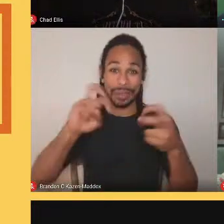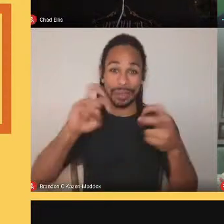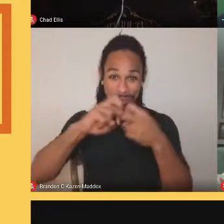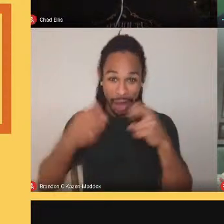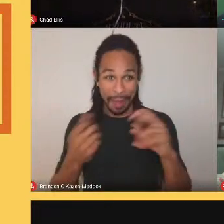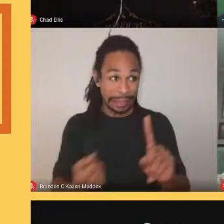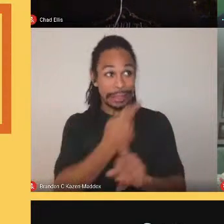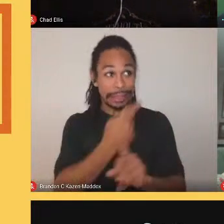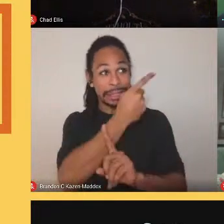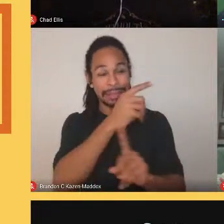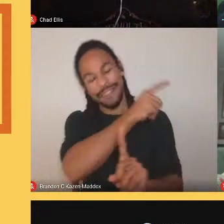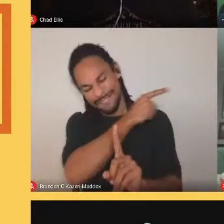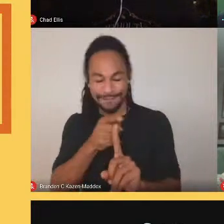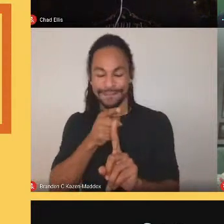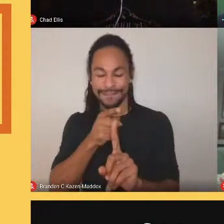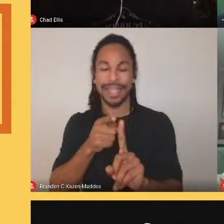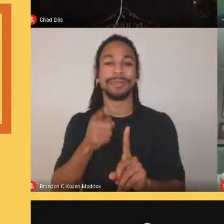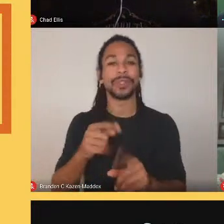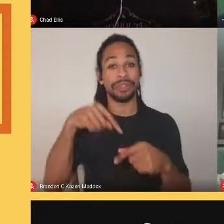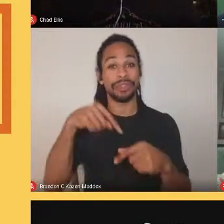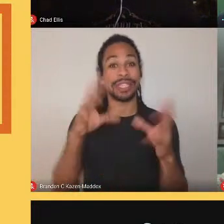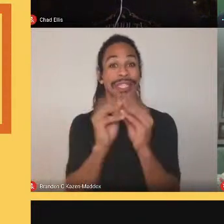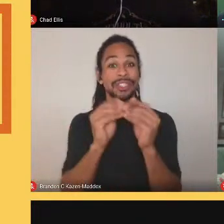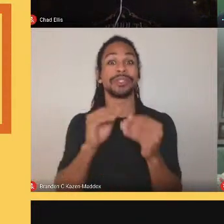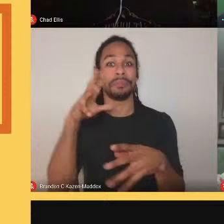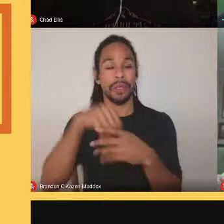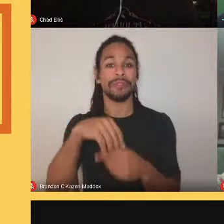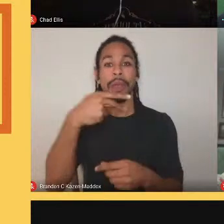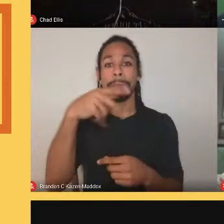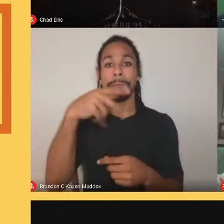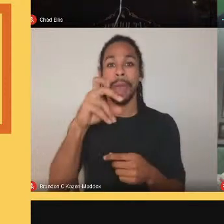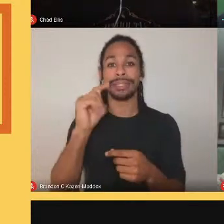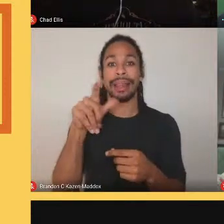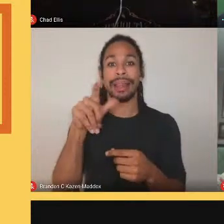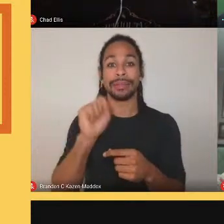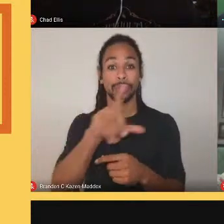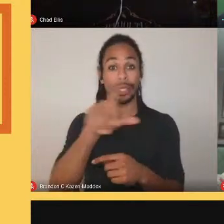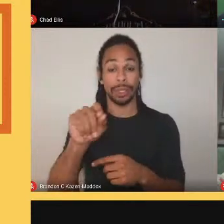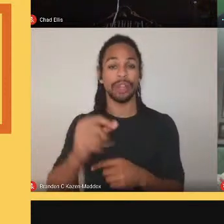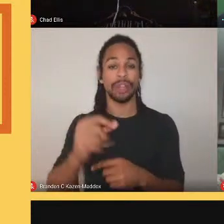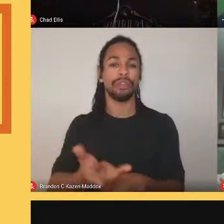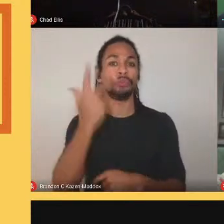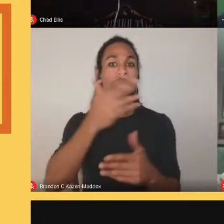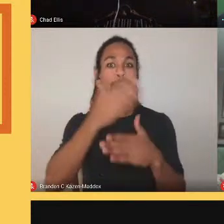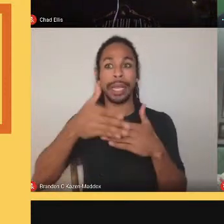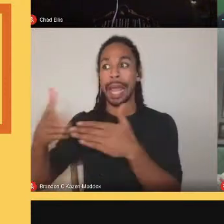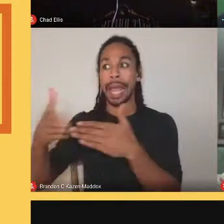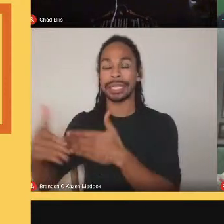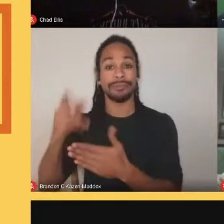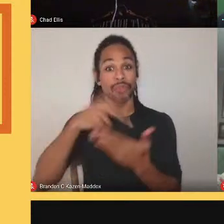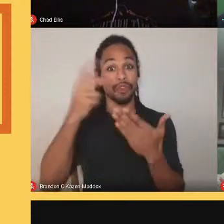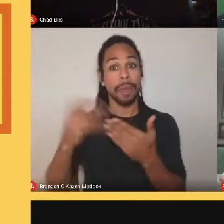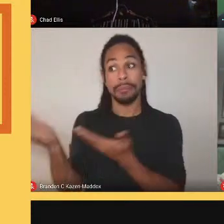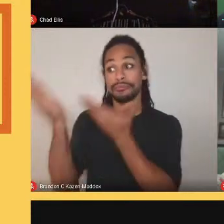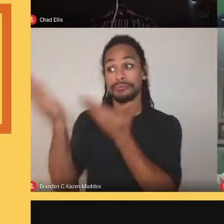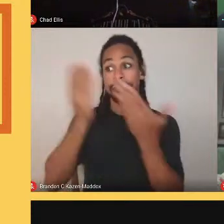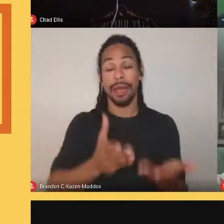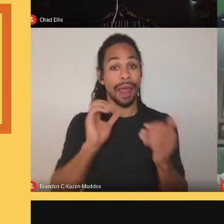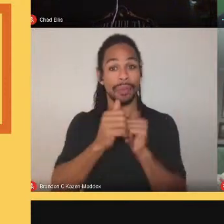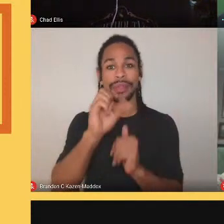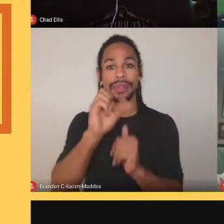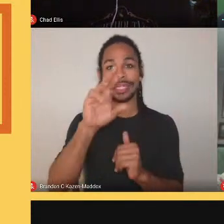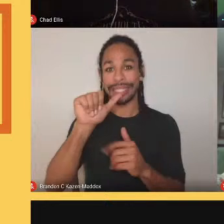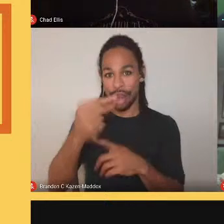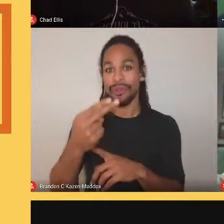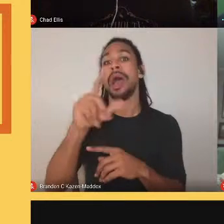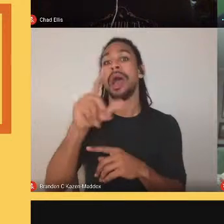part of PodTales 2020, 3 weekends of programming brought to you in partnership with the Sarahs, the Sarah Lawrence College International Audio Fiction